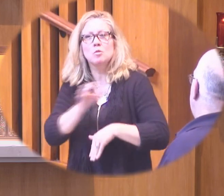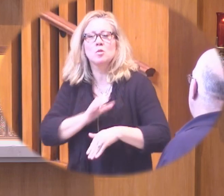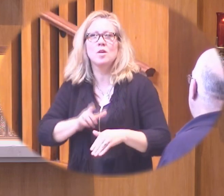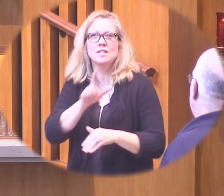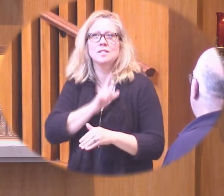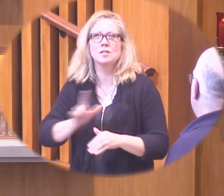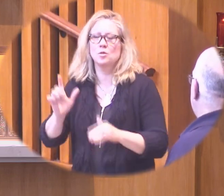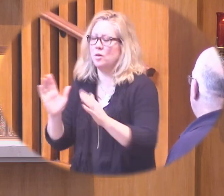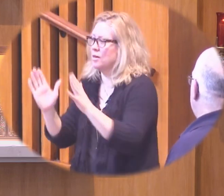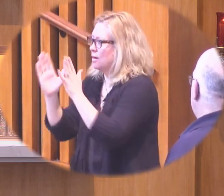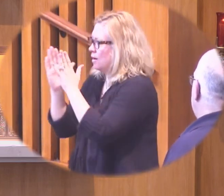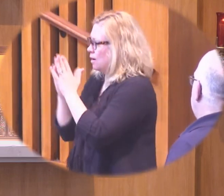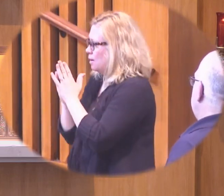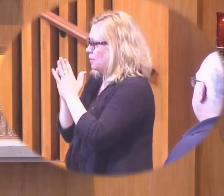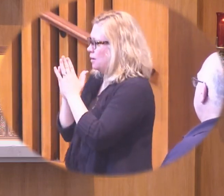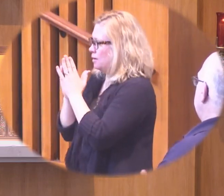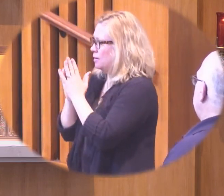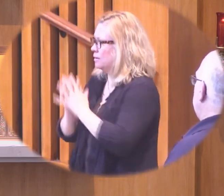our Lord.